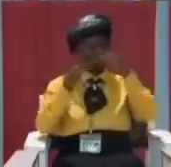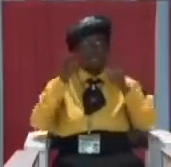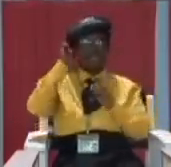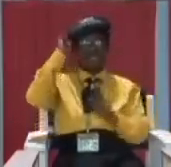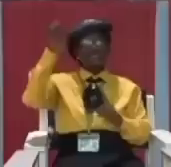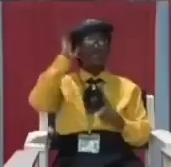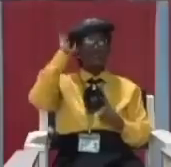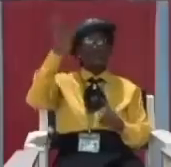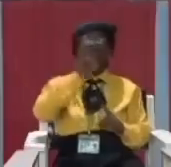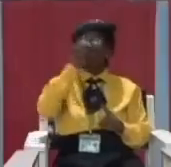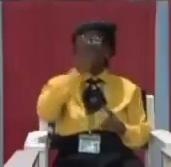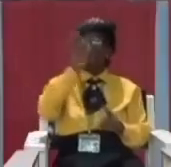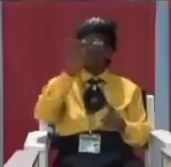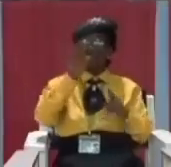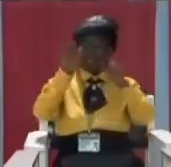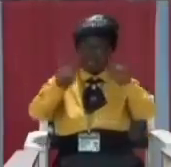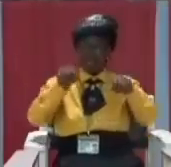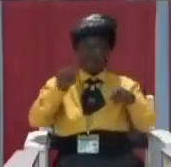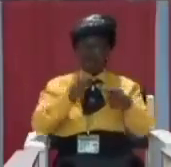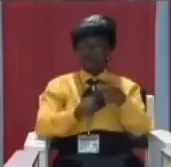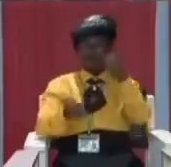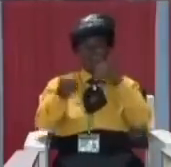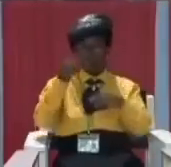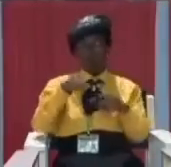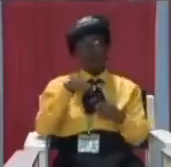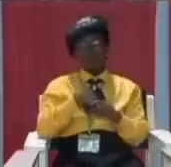door of your heart to him,